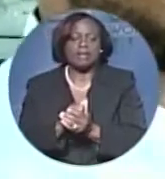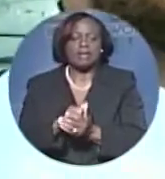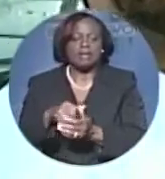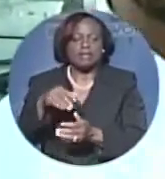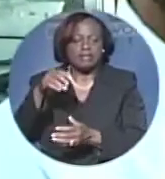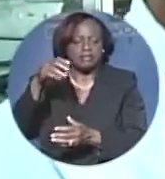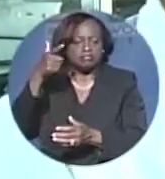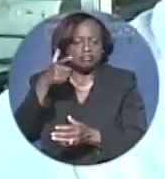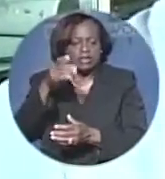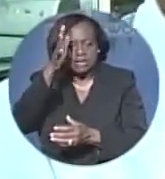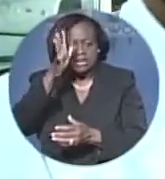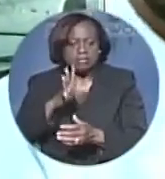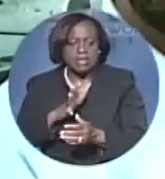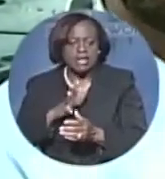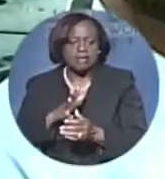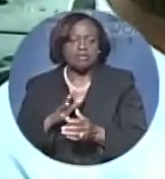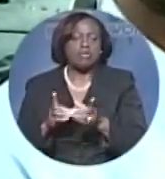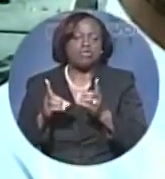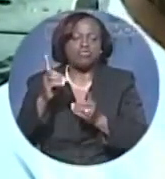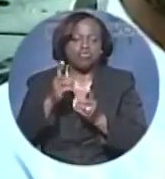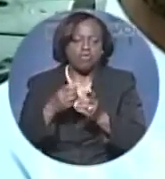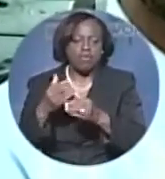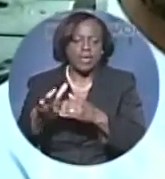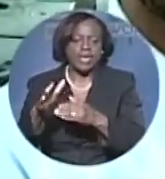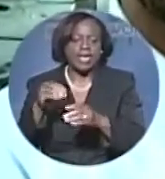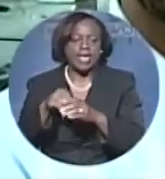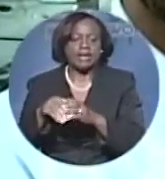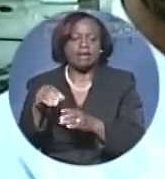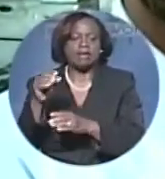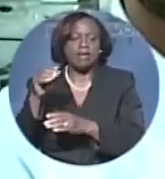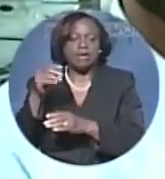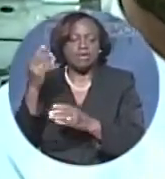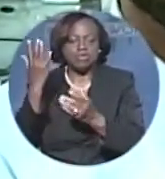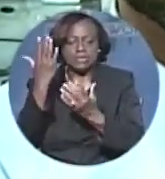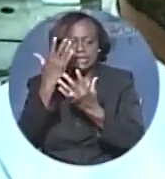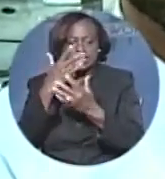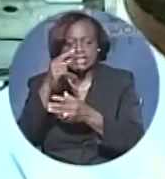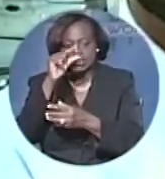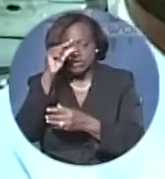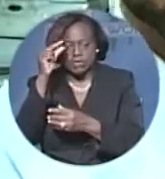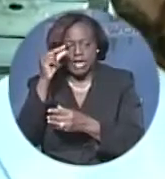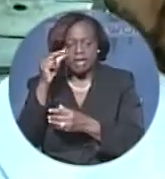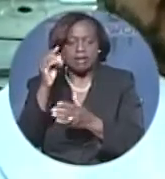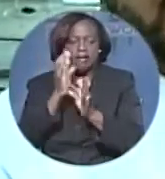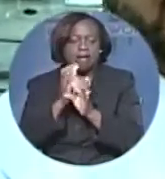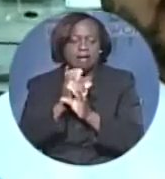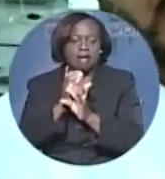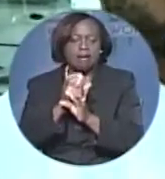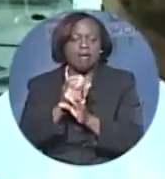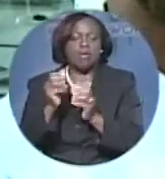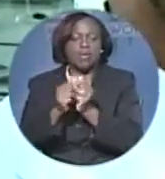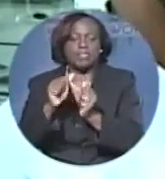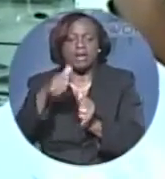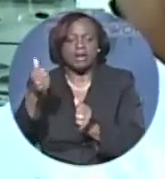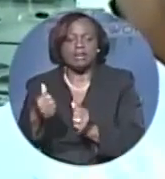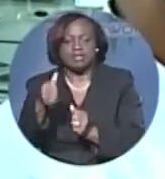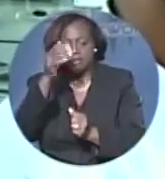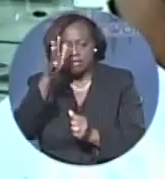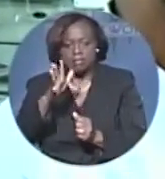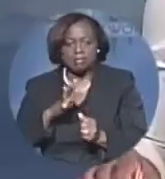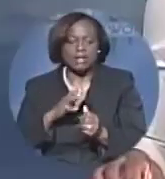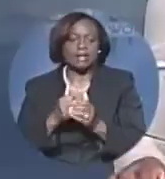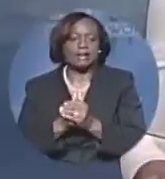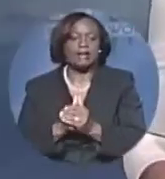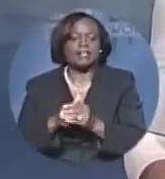in a waiting vehicle accompanied by another man. Now, police have confirmed that a suspect is in custody in connection with this latest